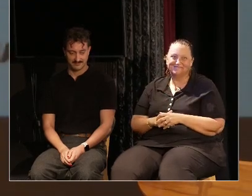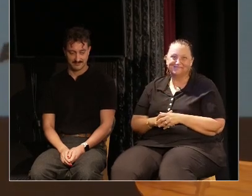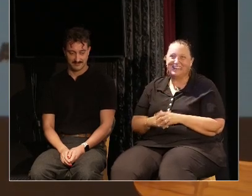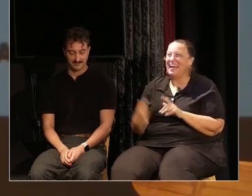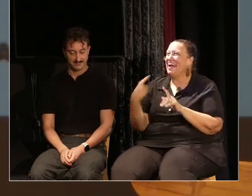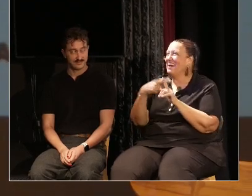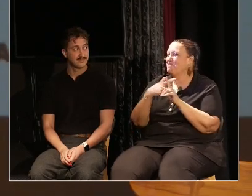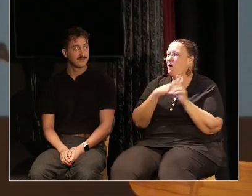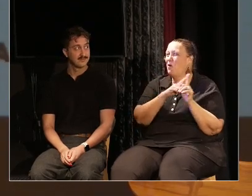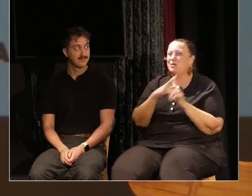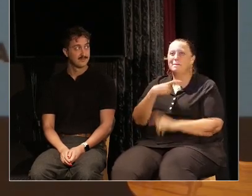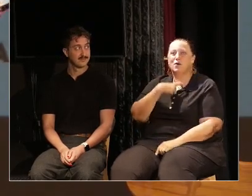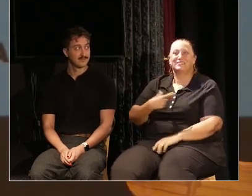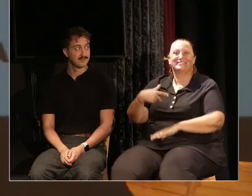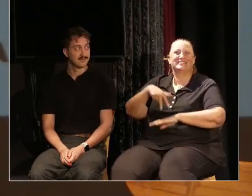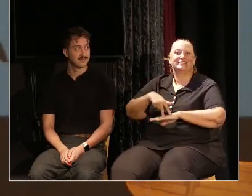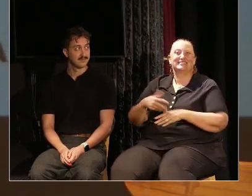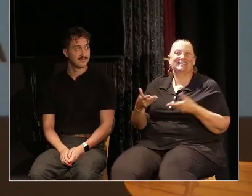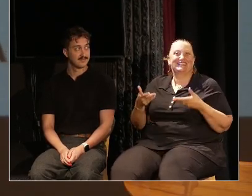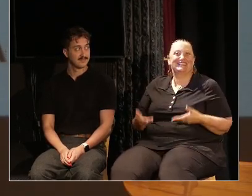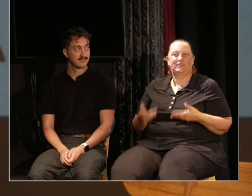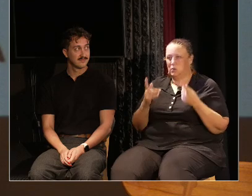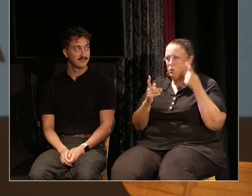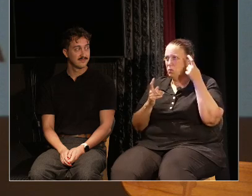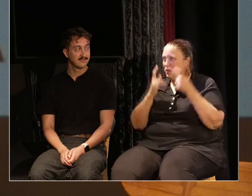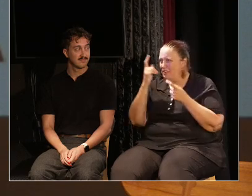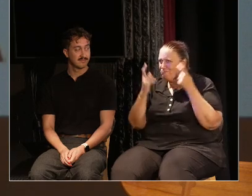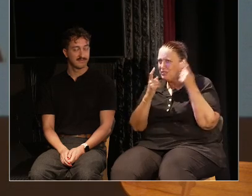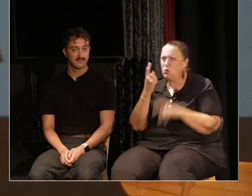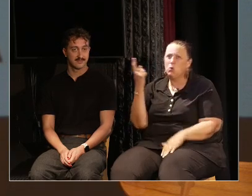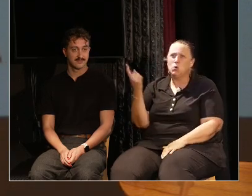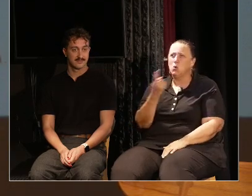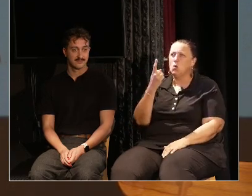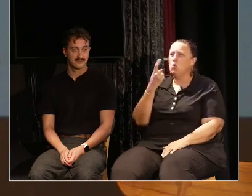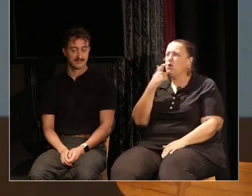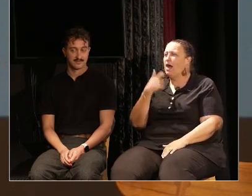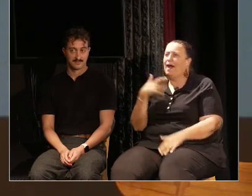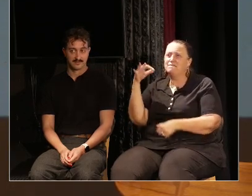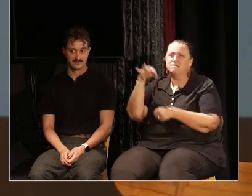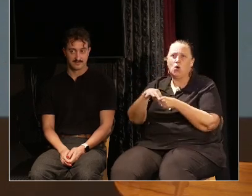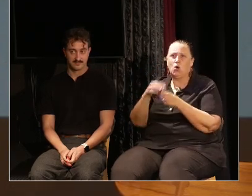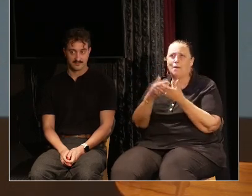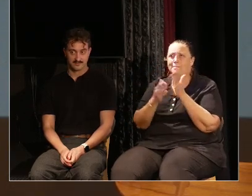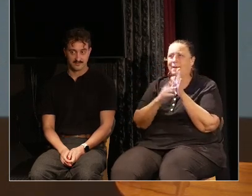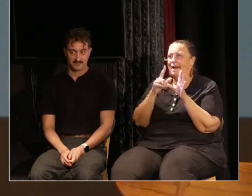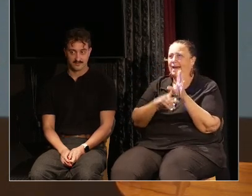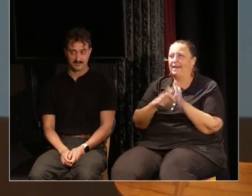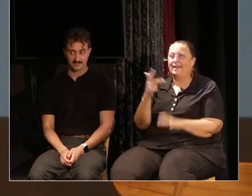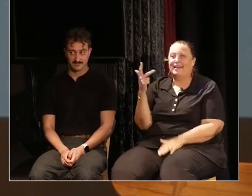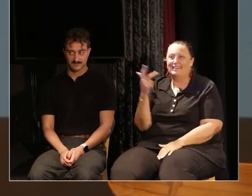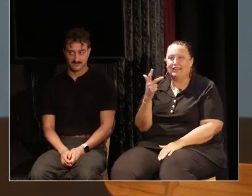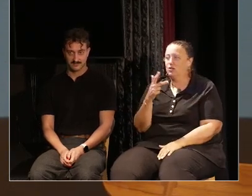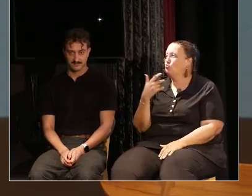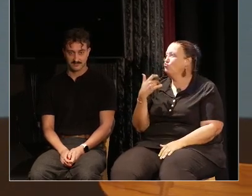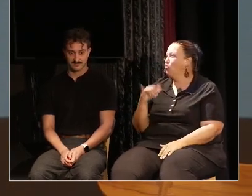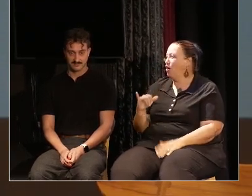I'm also a person standing here wondering who is going to get my vote on May 18. Oh,